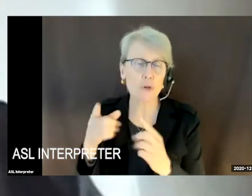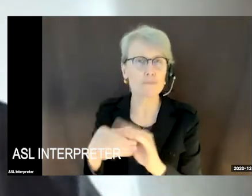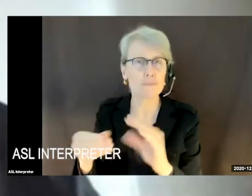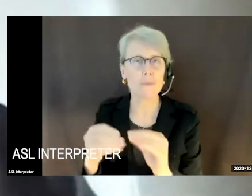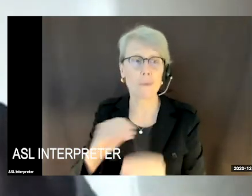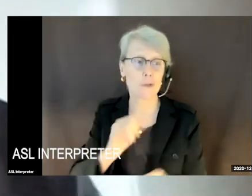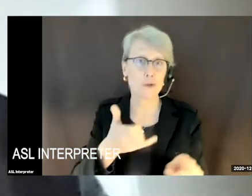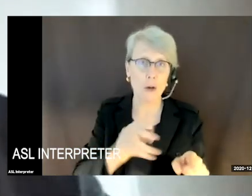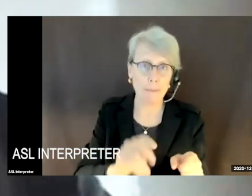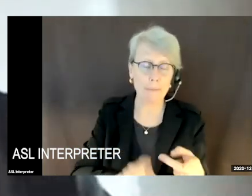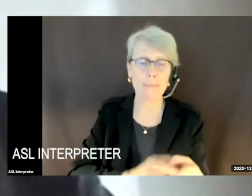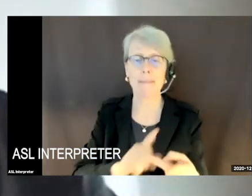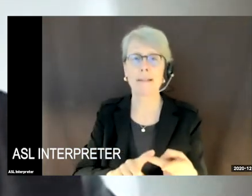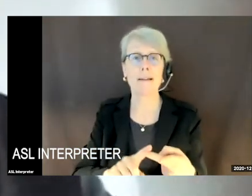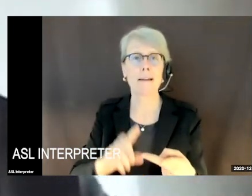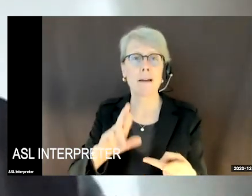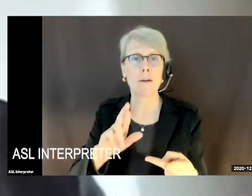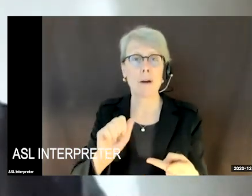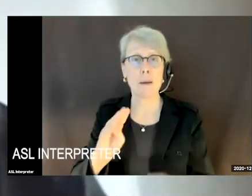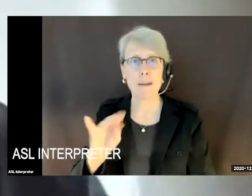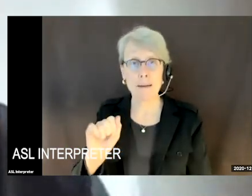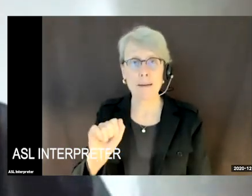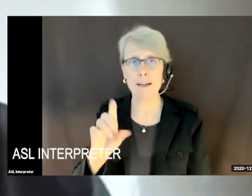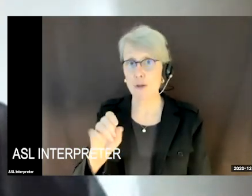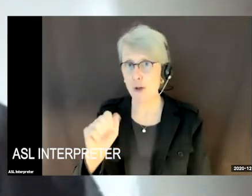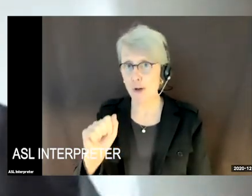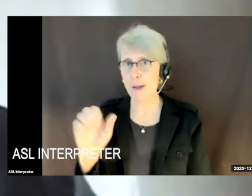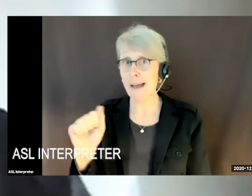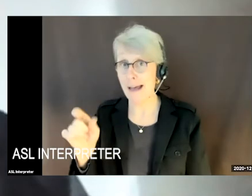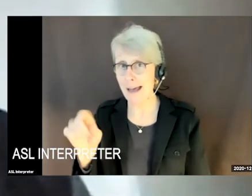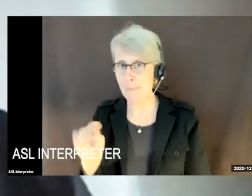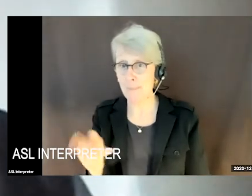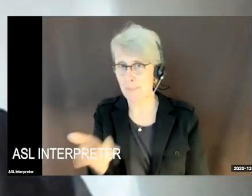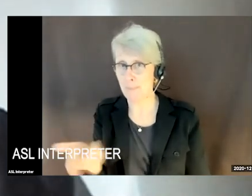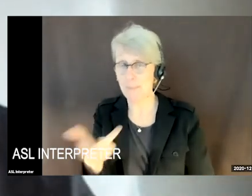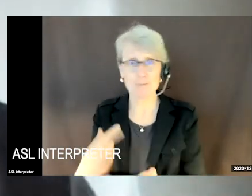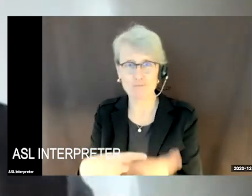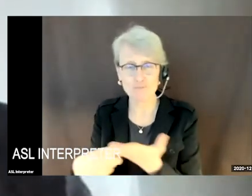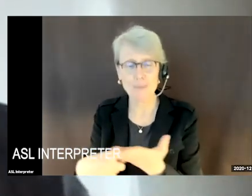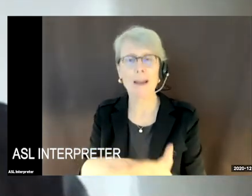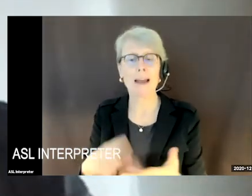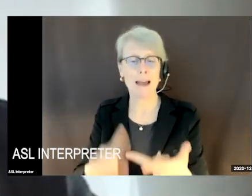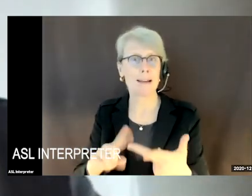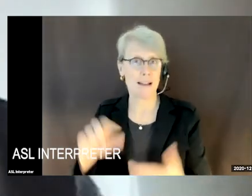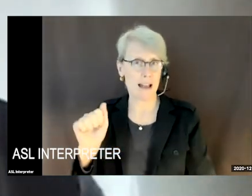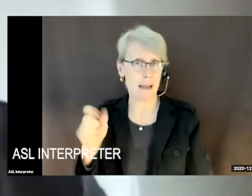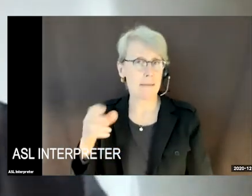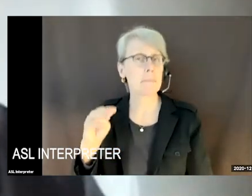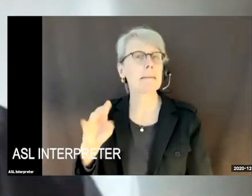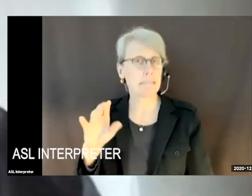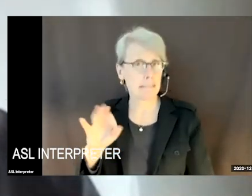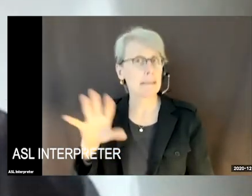you a chance to speak with each other, reflect on what you've heard, the stories from Jonathan, the conversation with Rabia